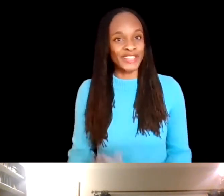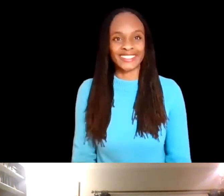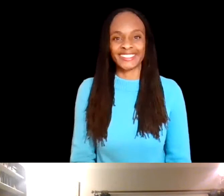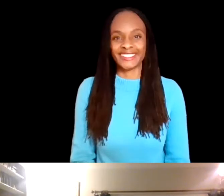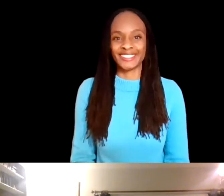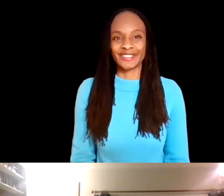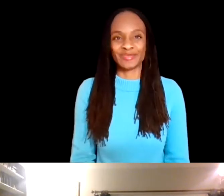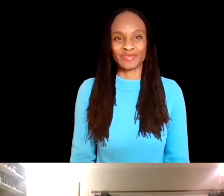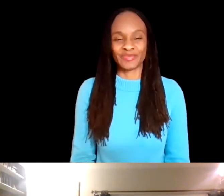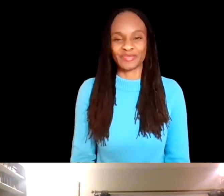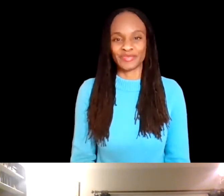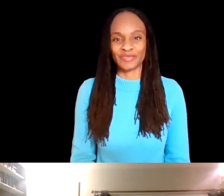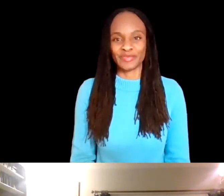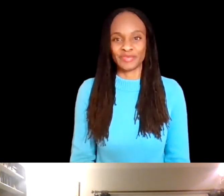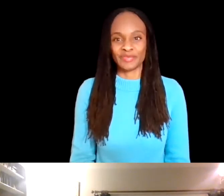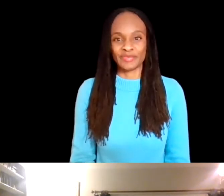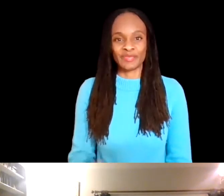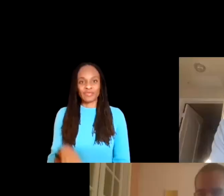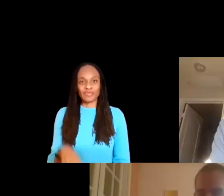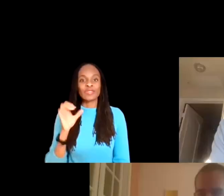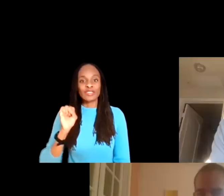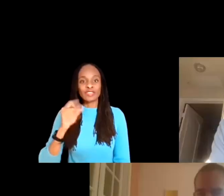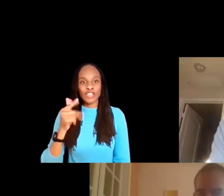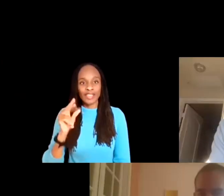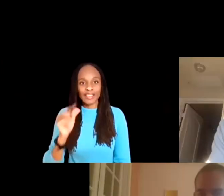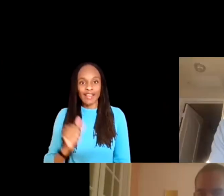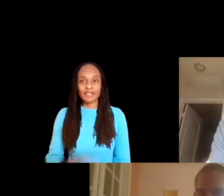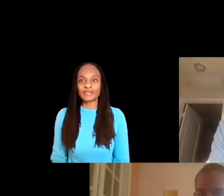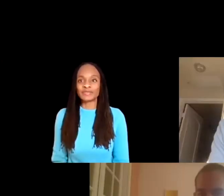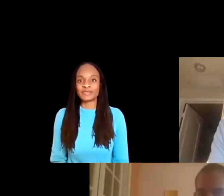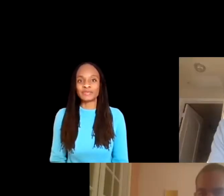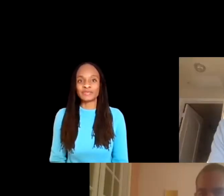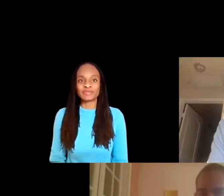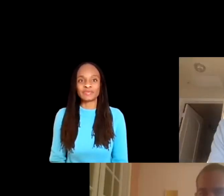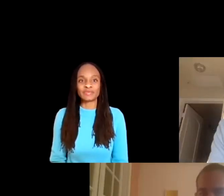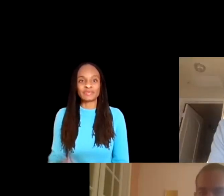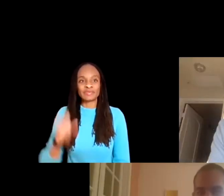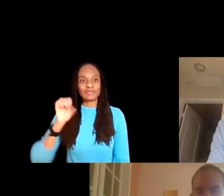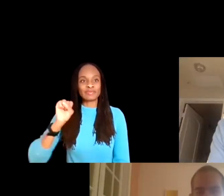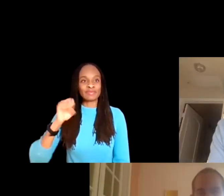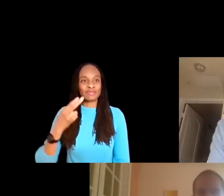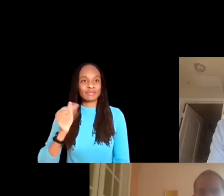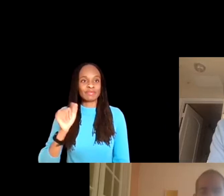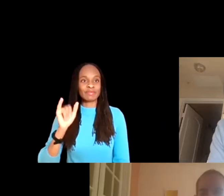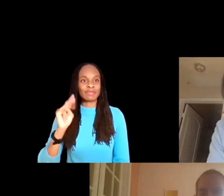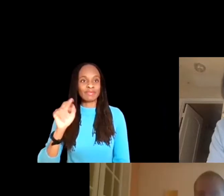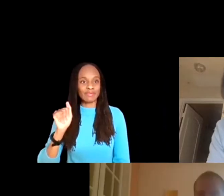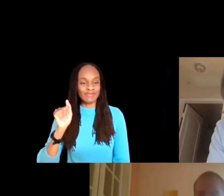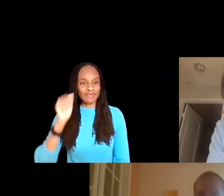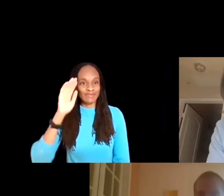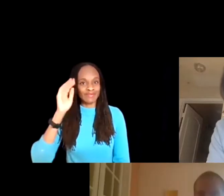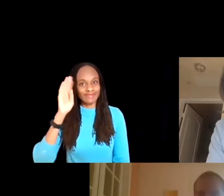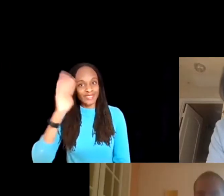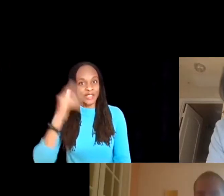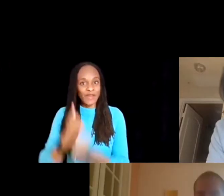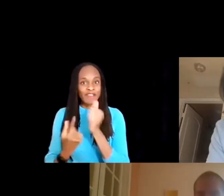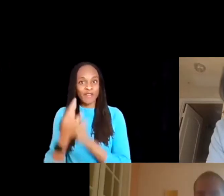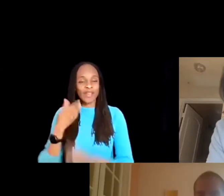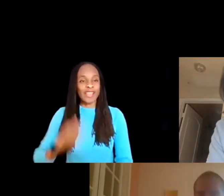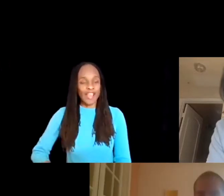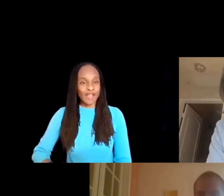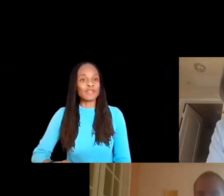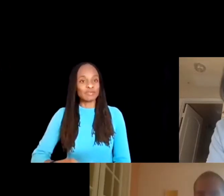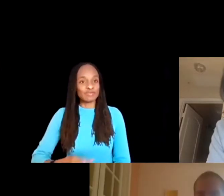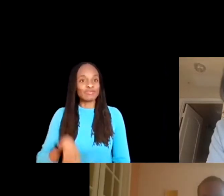Shaina? Hey, everybody. I am an Indian woman